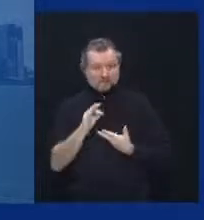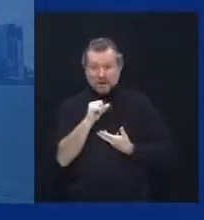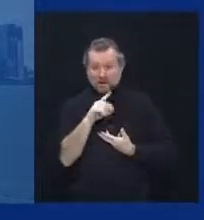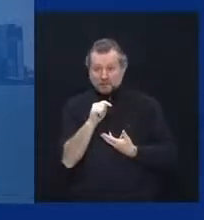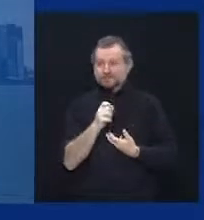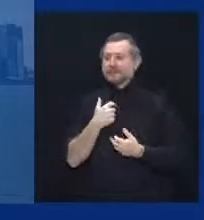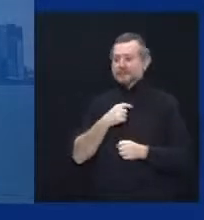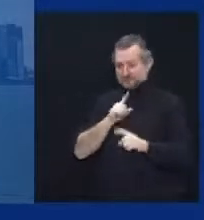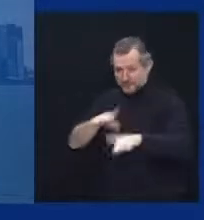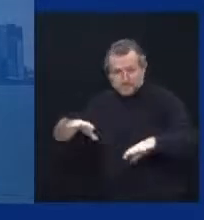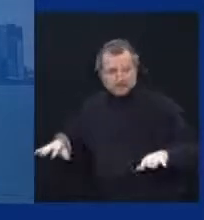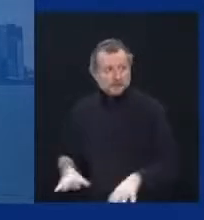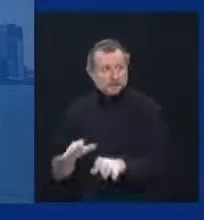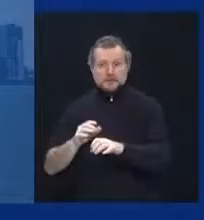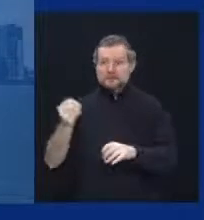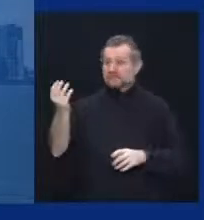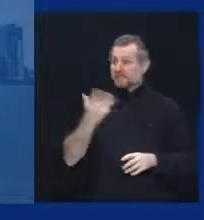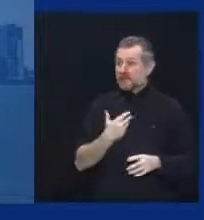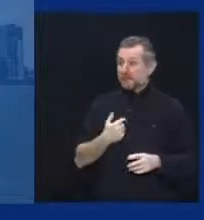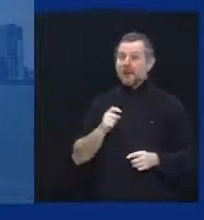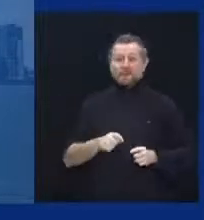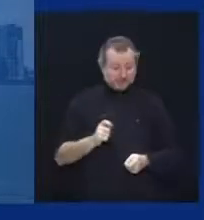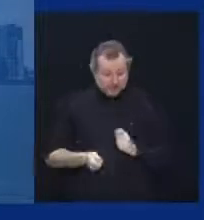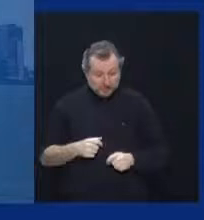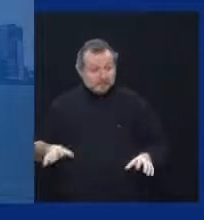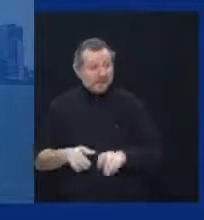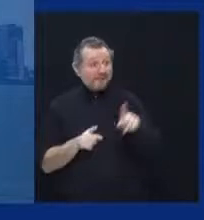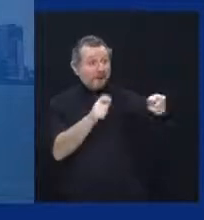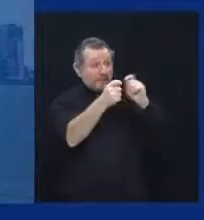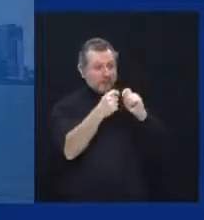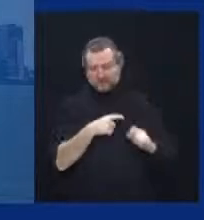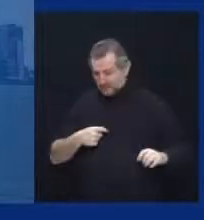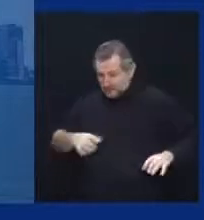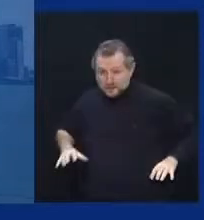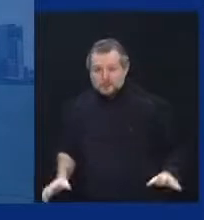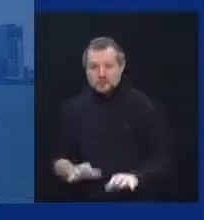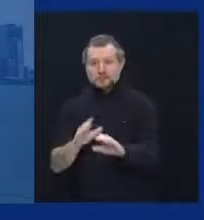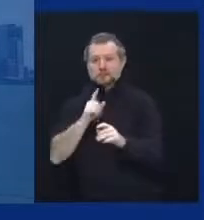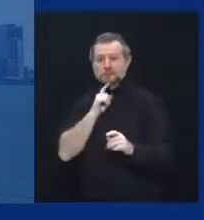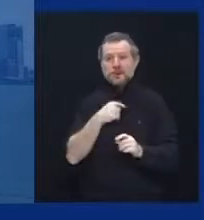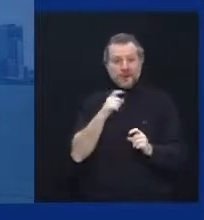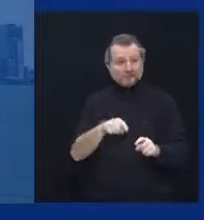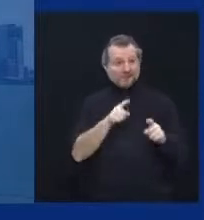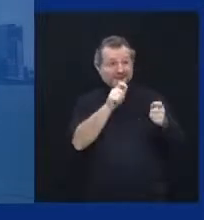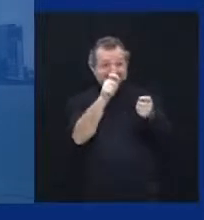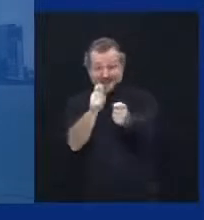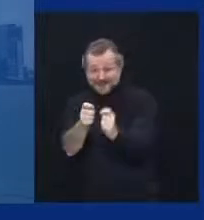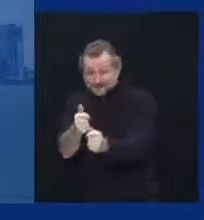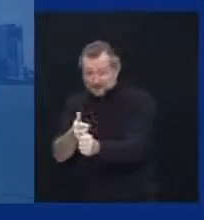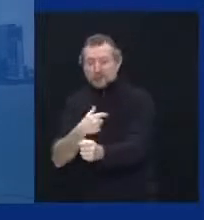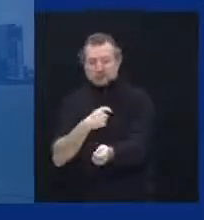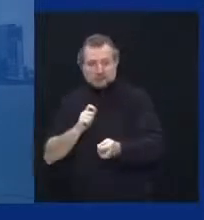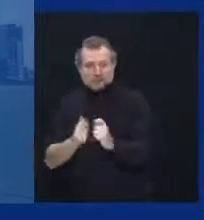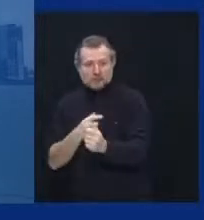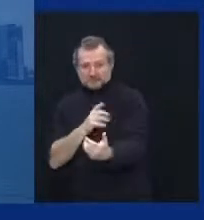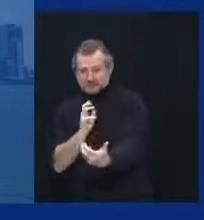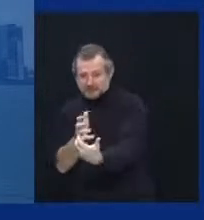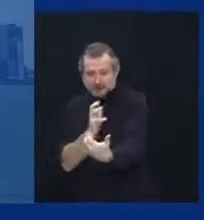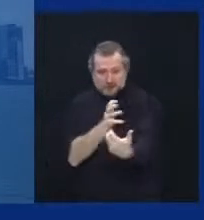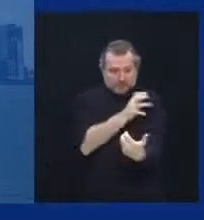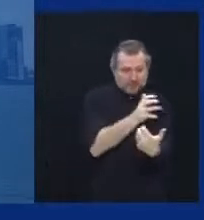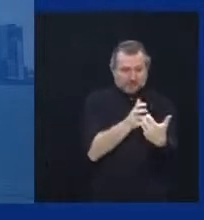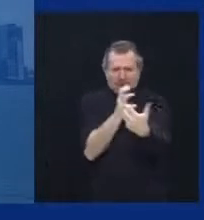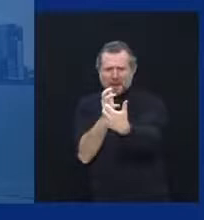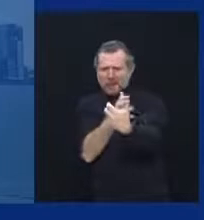numbers change, we change. If the enemy changes, we change. If the infection rates changes, we change. If